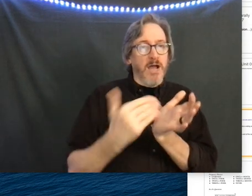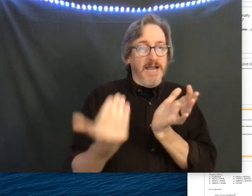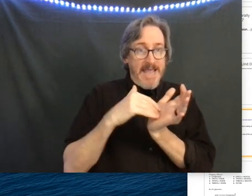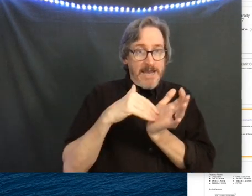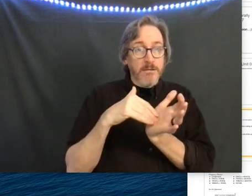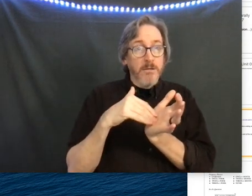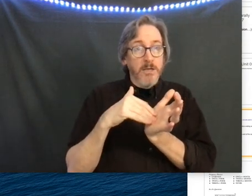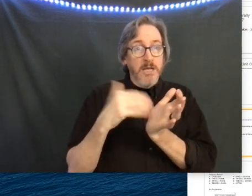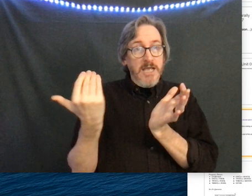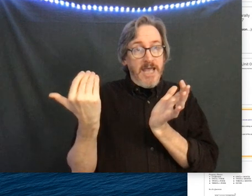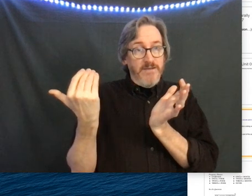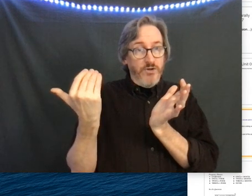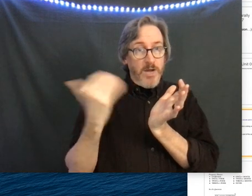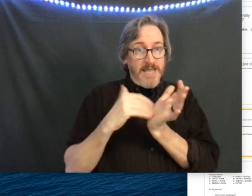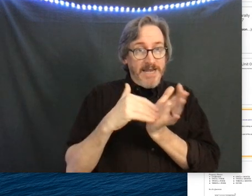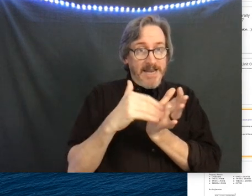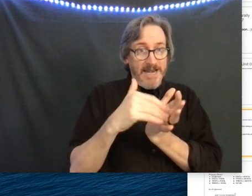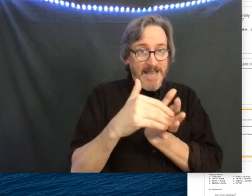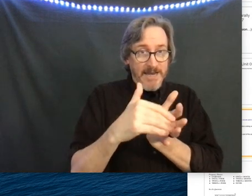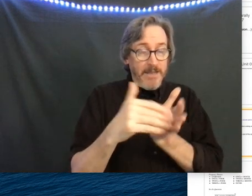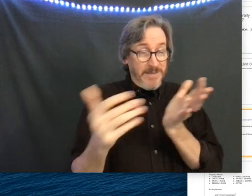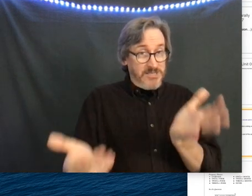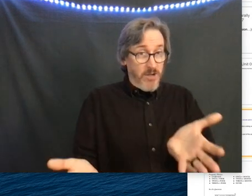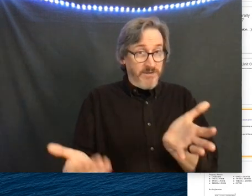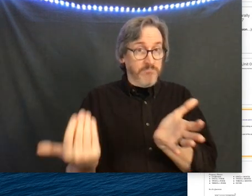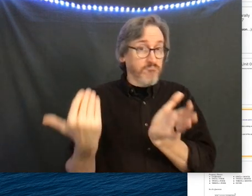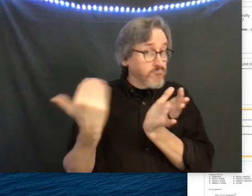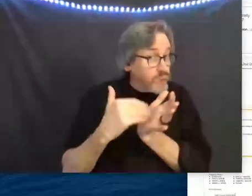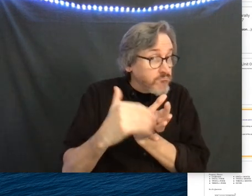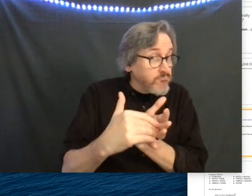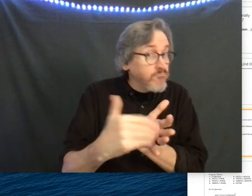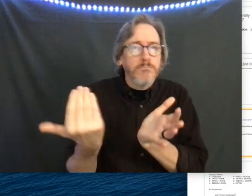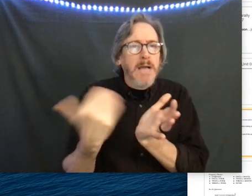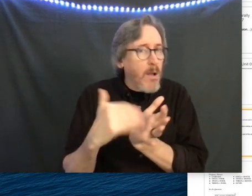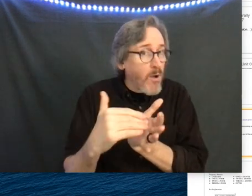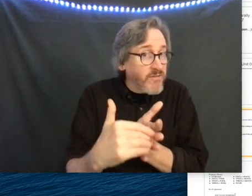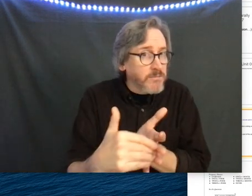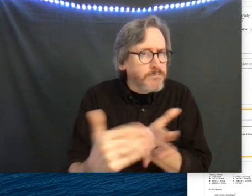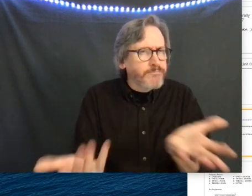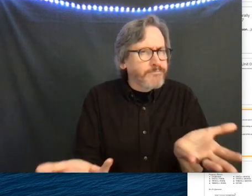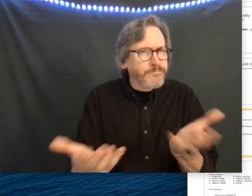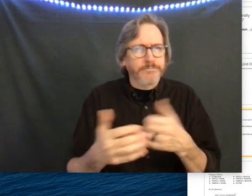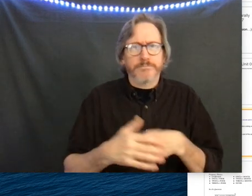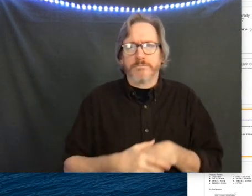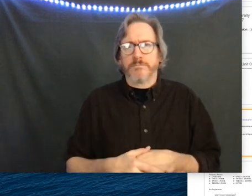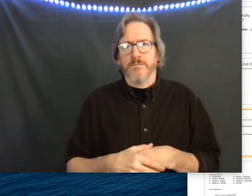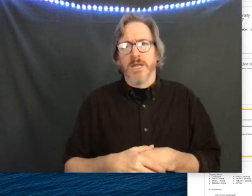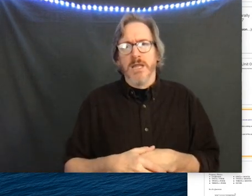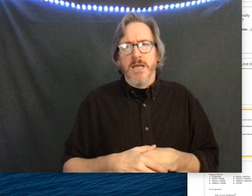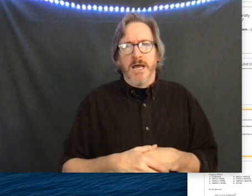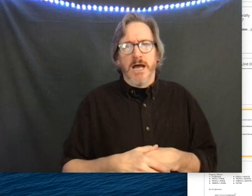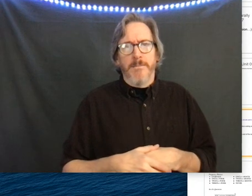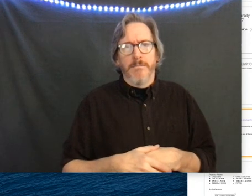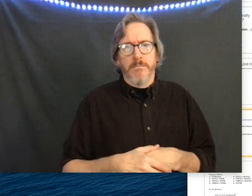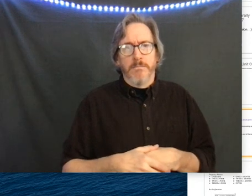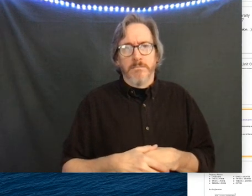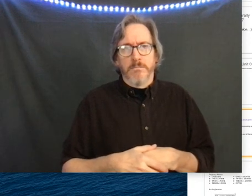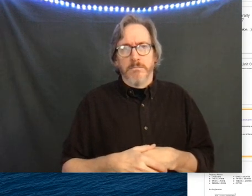for again. And if you do again and again and again, it means often. How often?